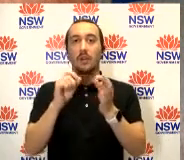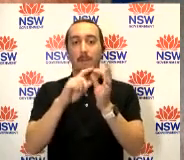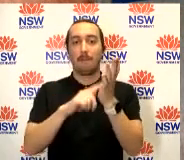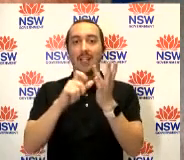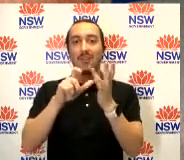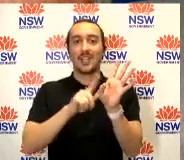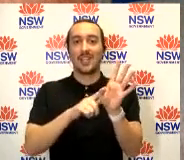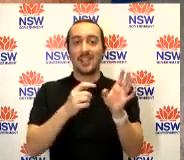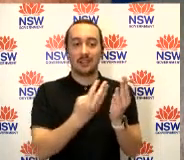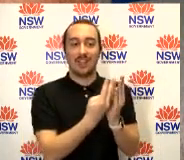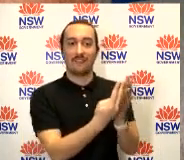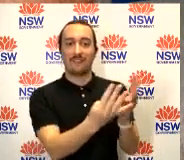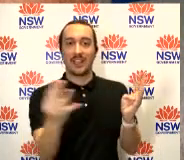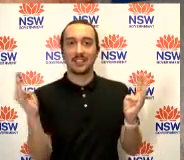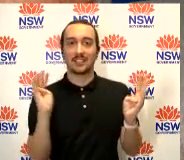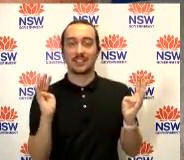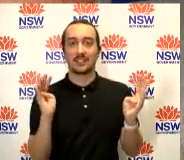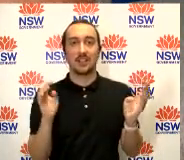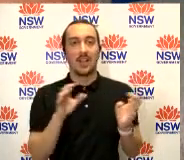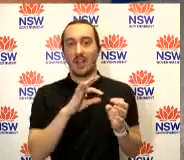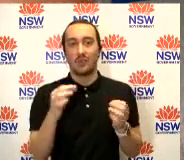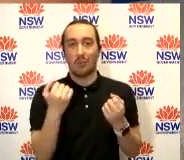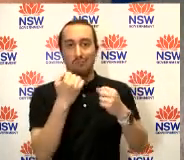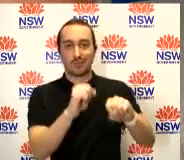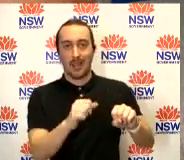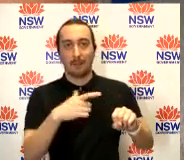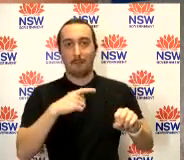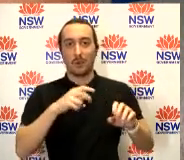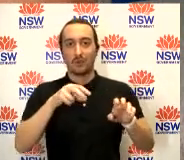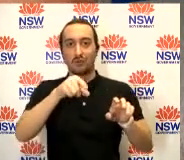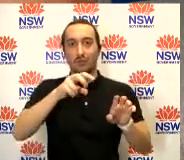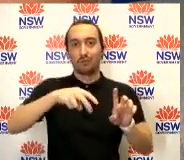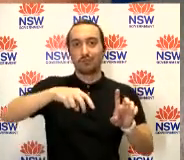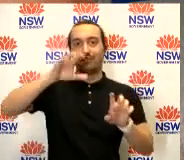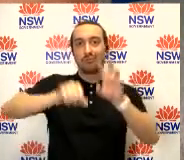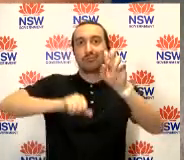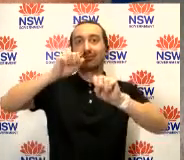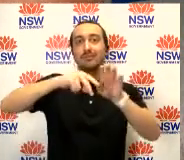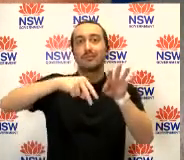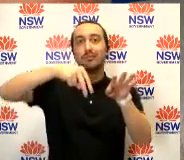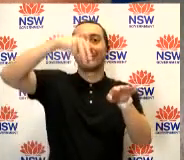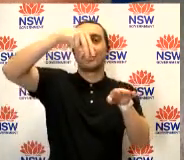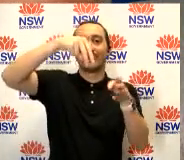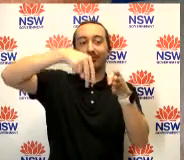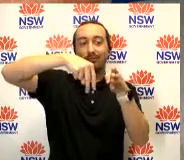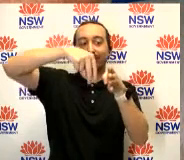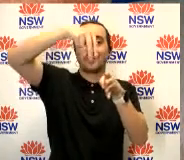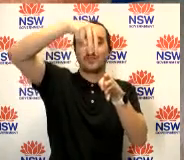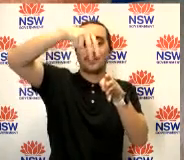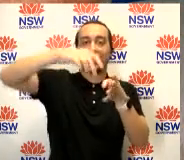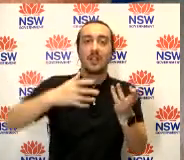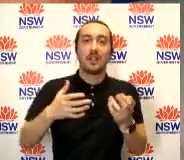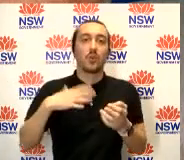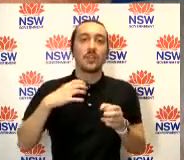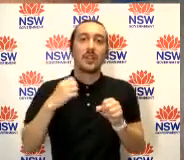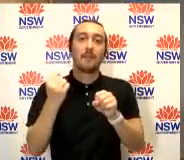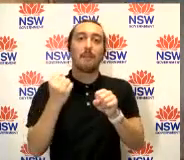you need to provide safe access and a safe environment for that additional level of height. Mm-hmm. So, yeah. Yep.